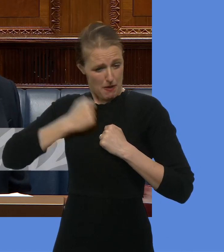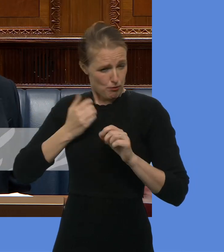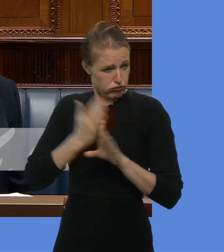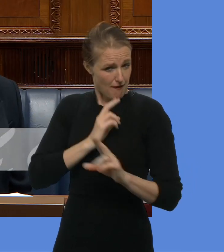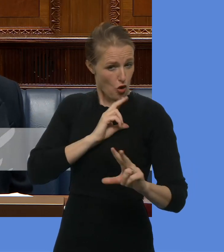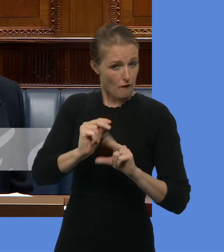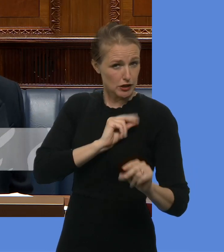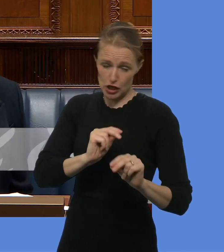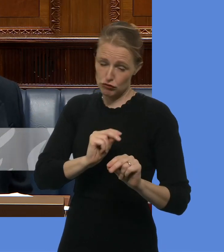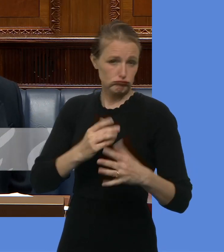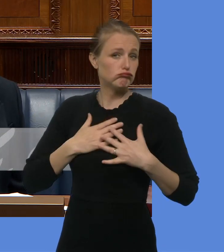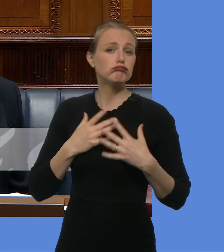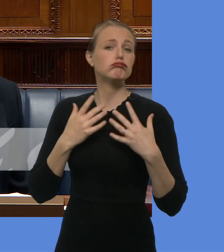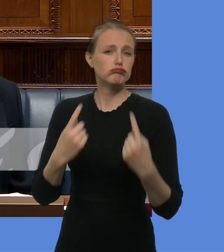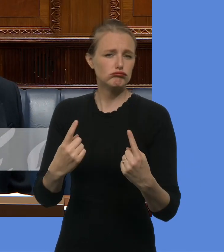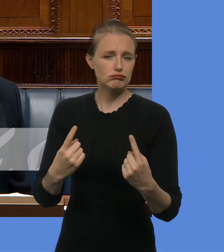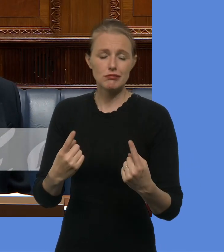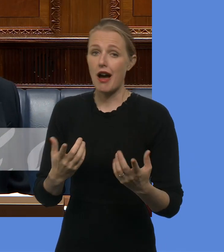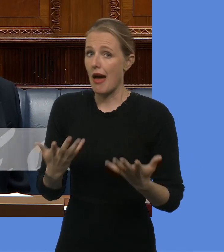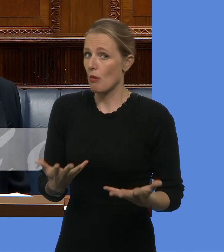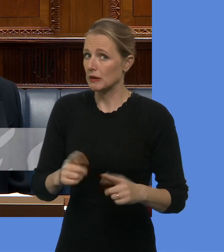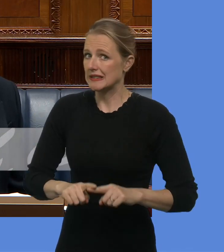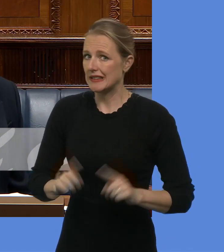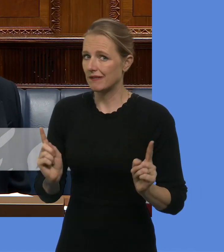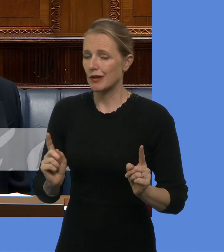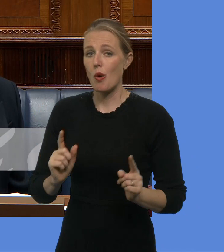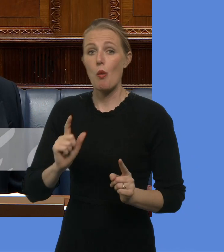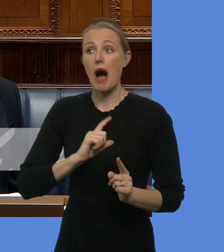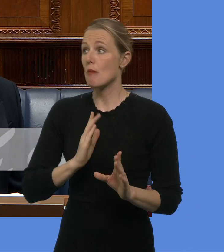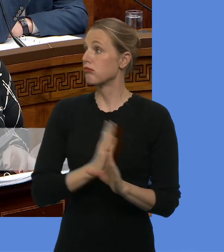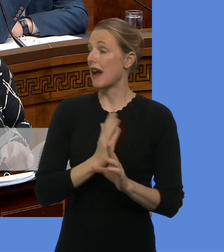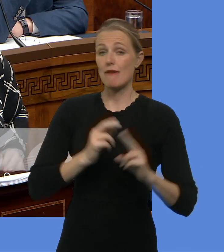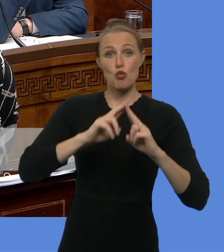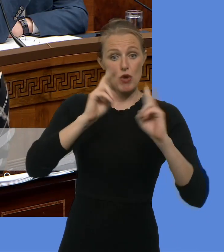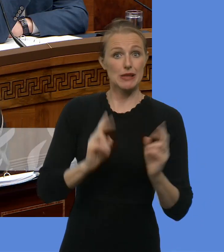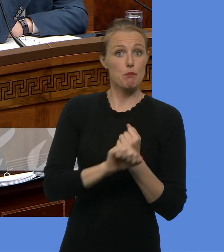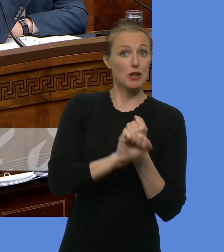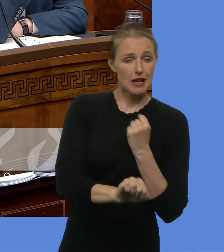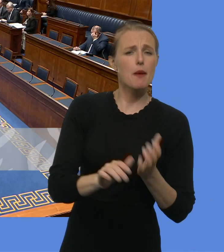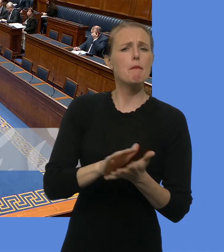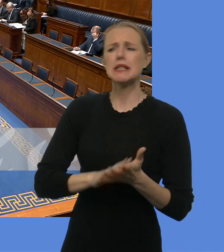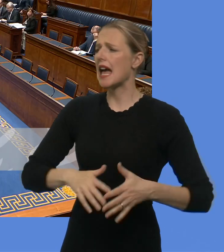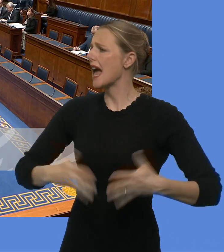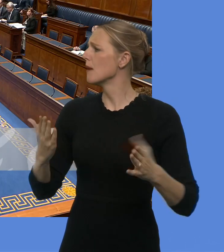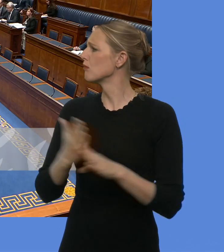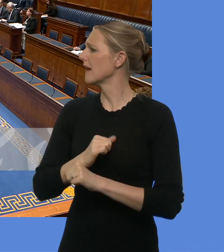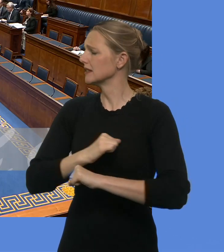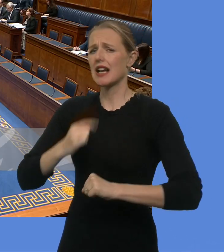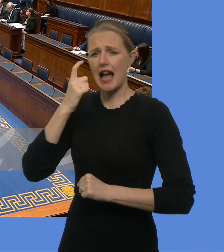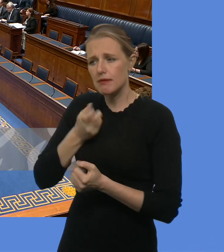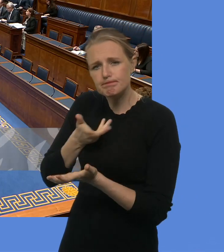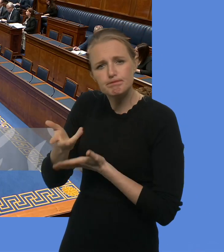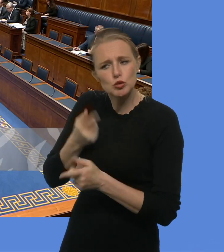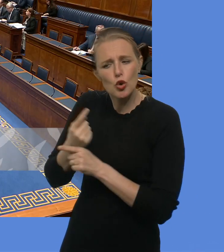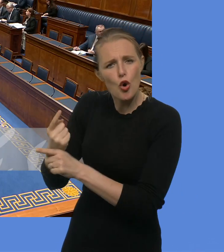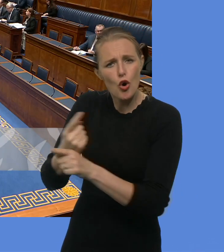takes place, unlike the current situation where only in a private residence is it protected. Paula Bradshaw. Thank you,